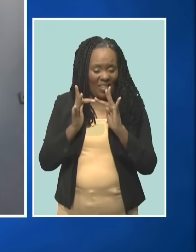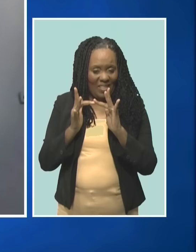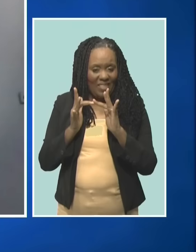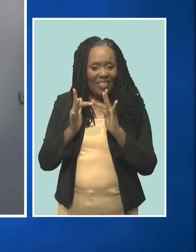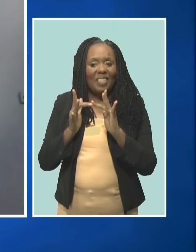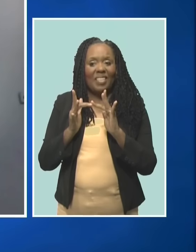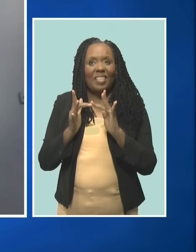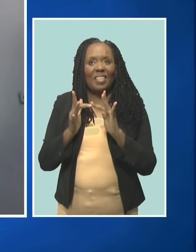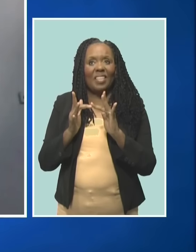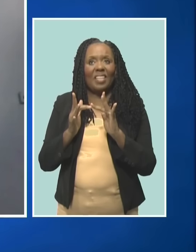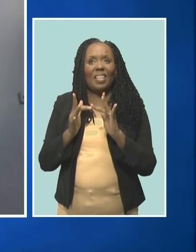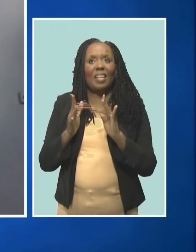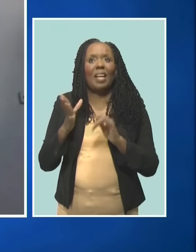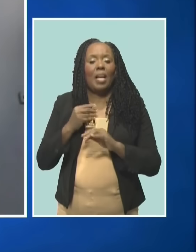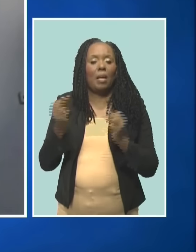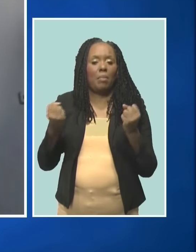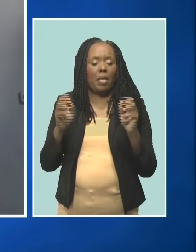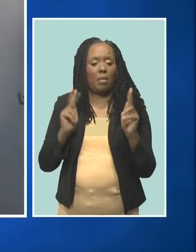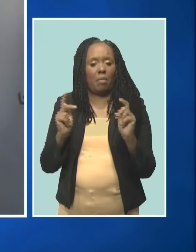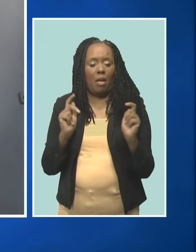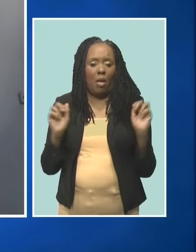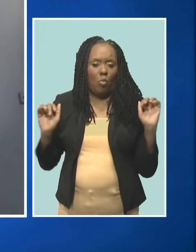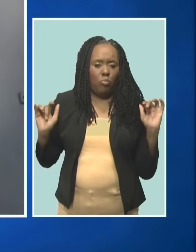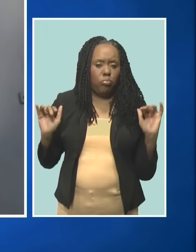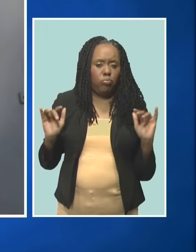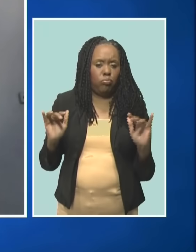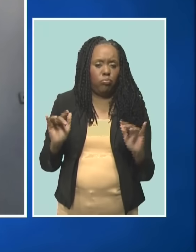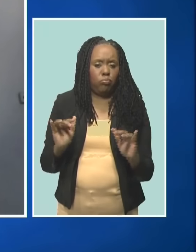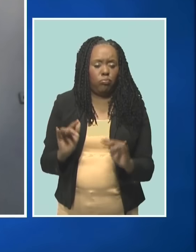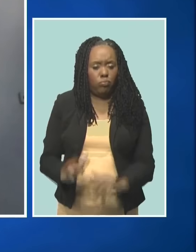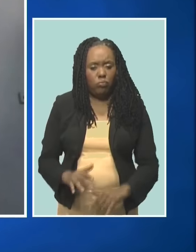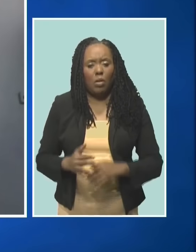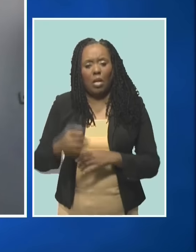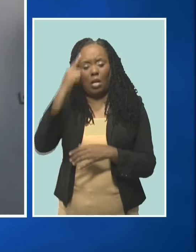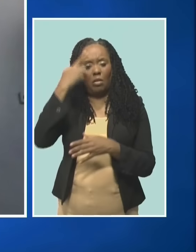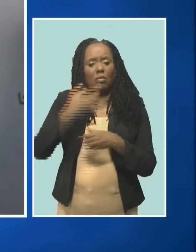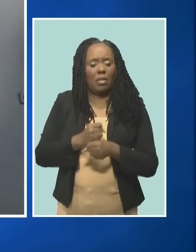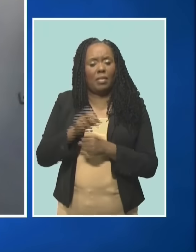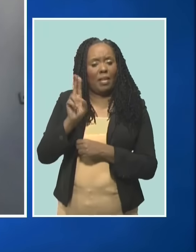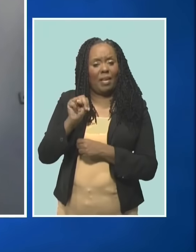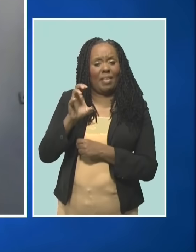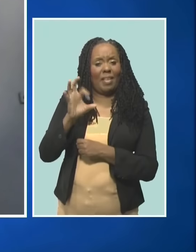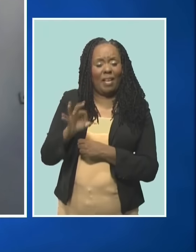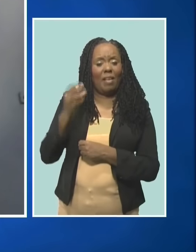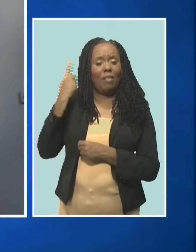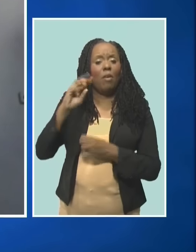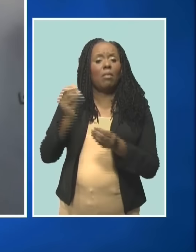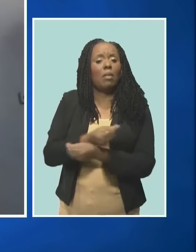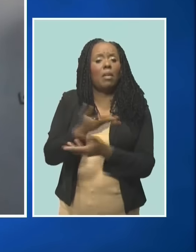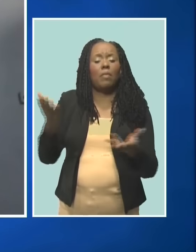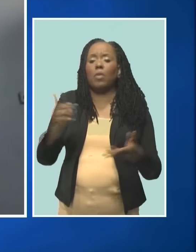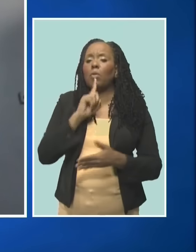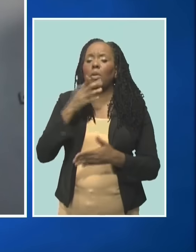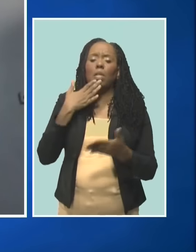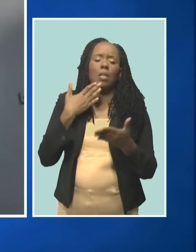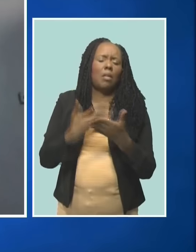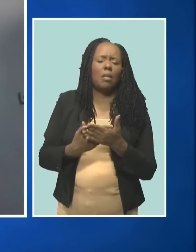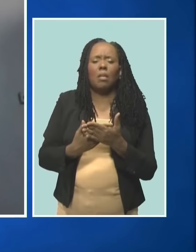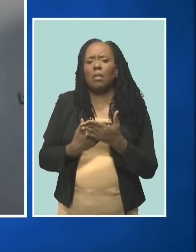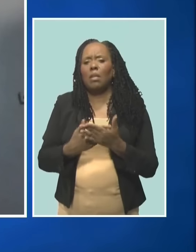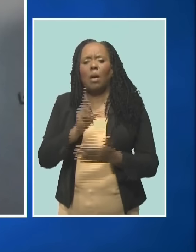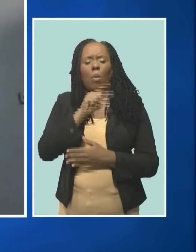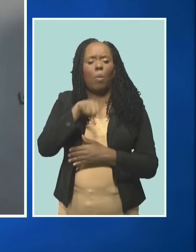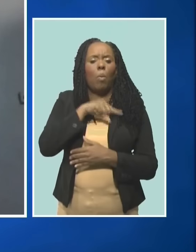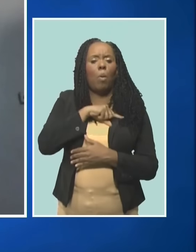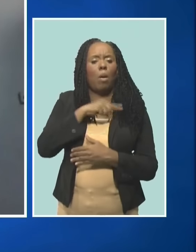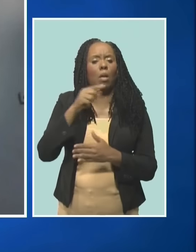then thousands upon thousands of Barbadians coming out, trusting the National Culture Foundation to deliver a high quality. So Pearson, I